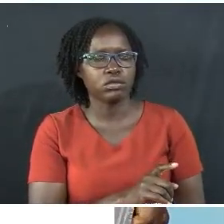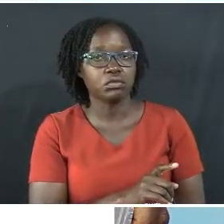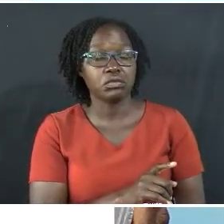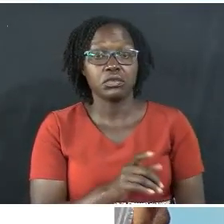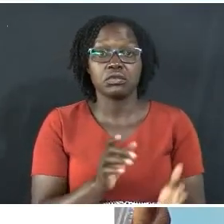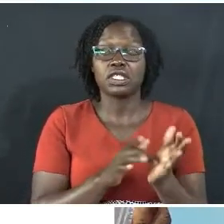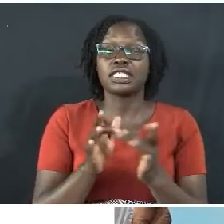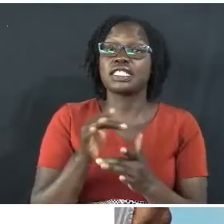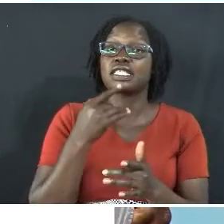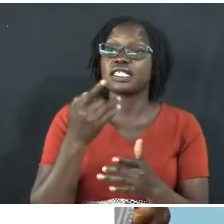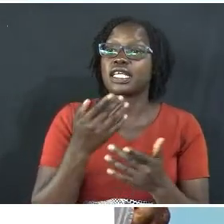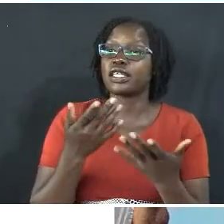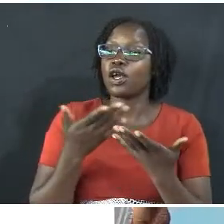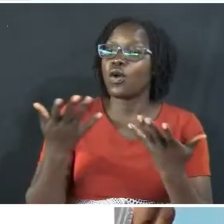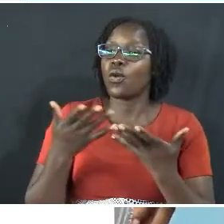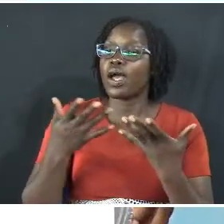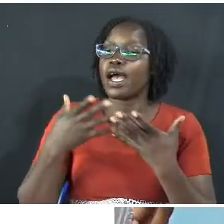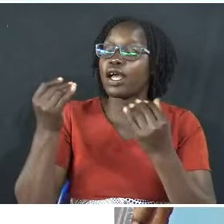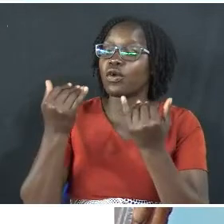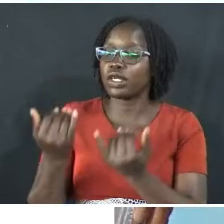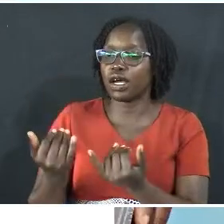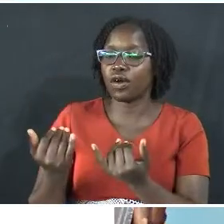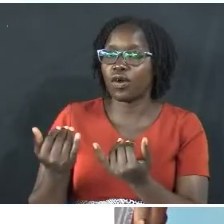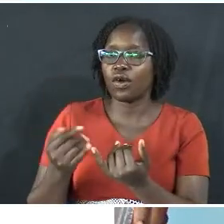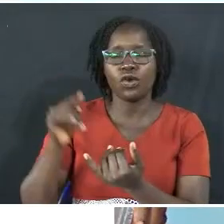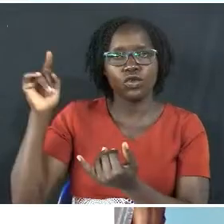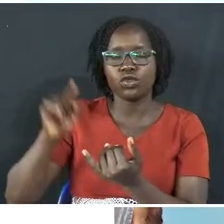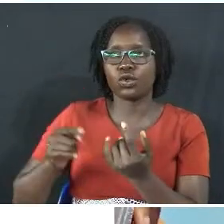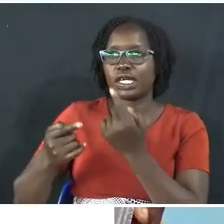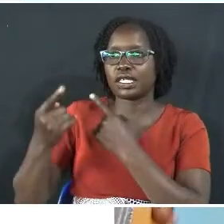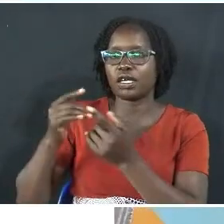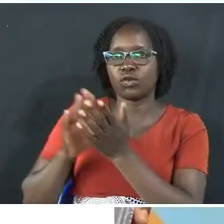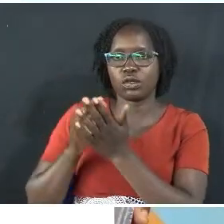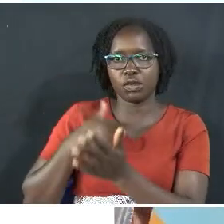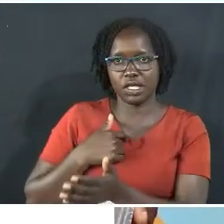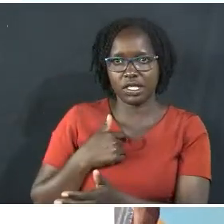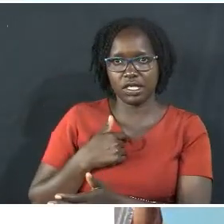And Jesus said, "Where I am going now, you cannot come with me.